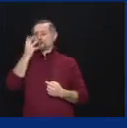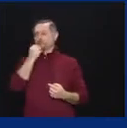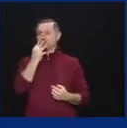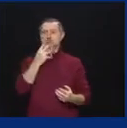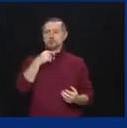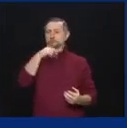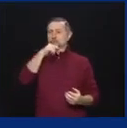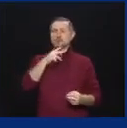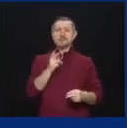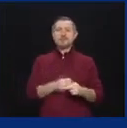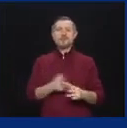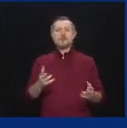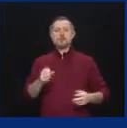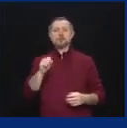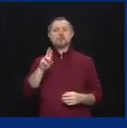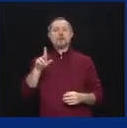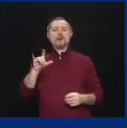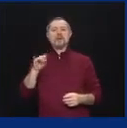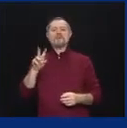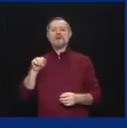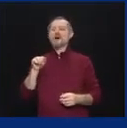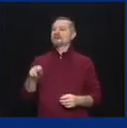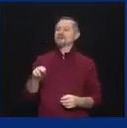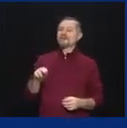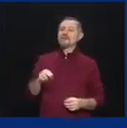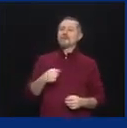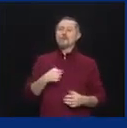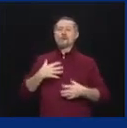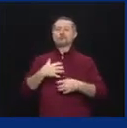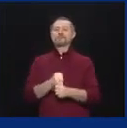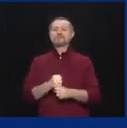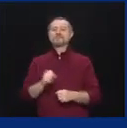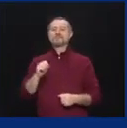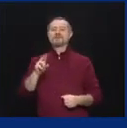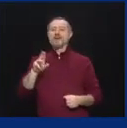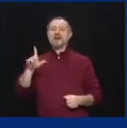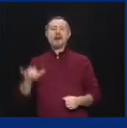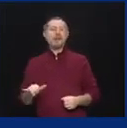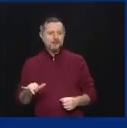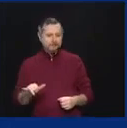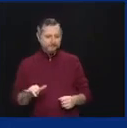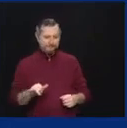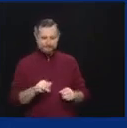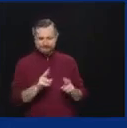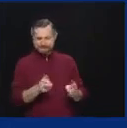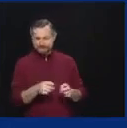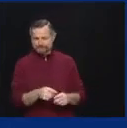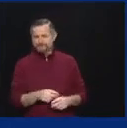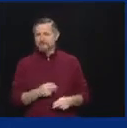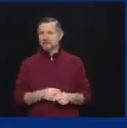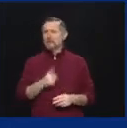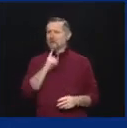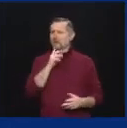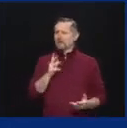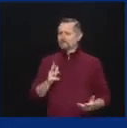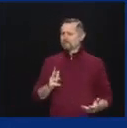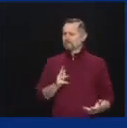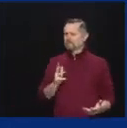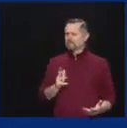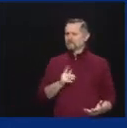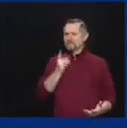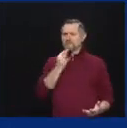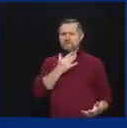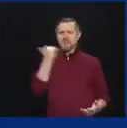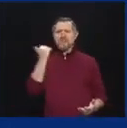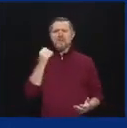named Sullivan, who we have nicknamed Sully. Sullivan the turkey has been known as to be one of the finest turkeys ever